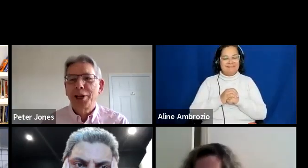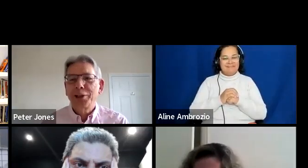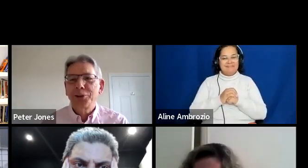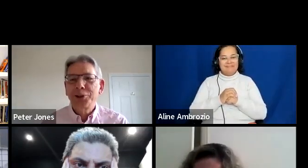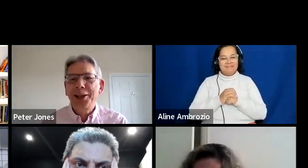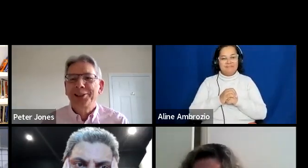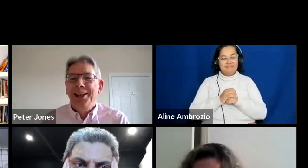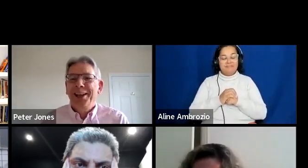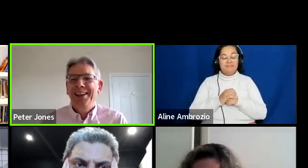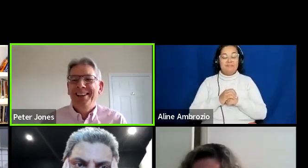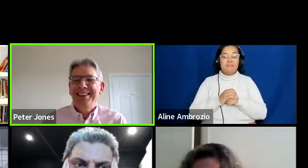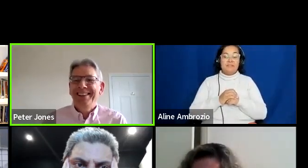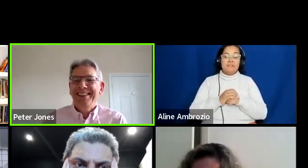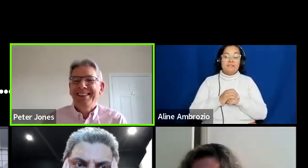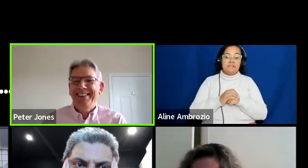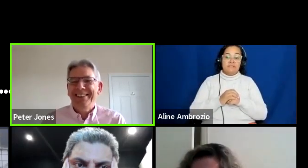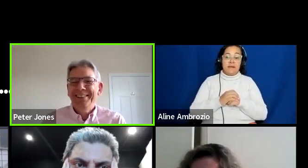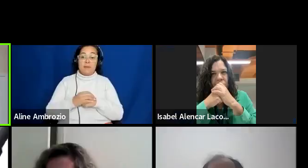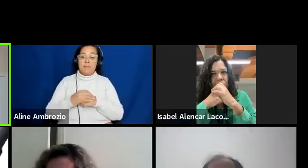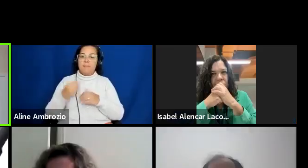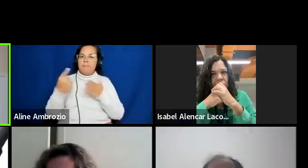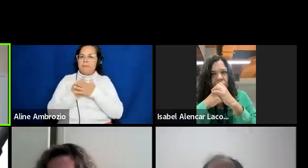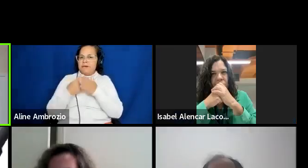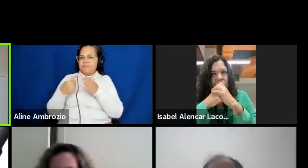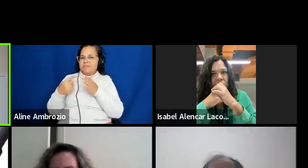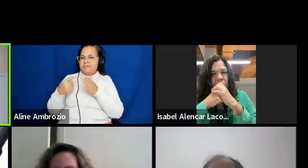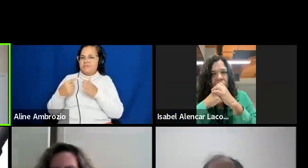The short answer is yes.